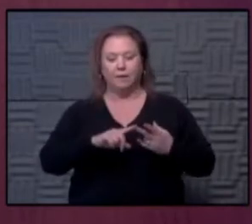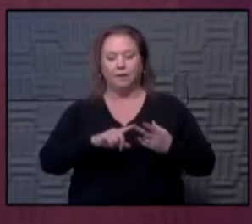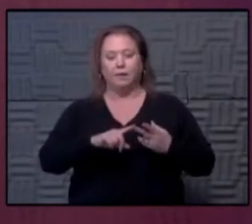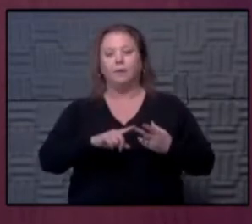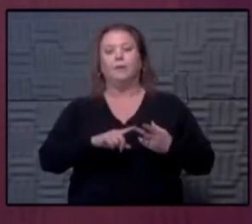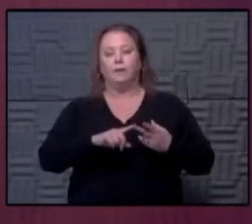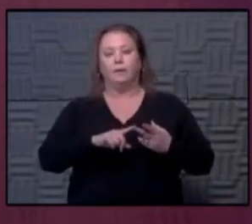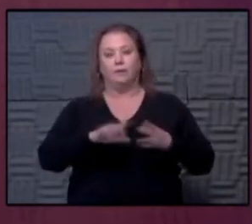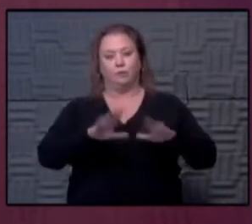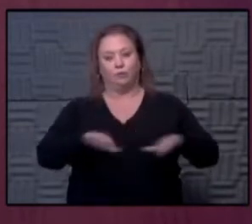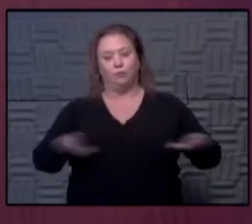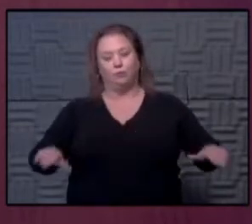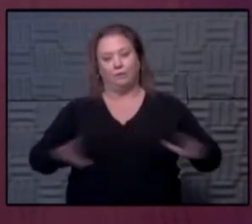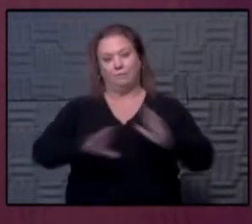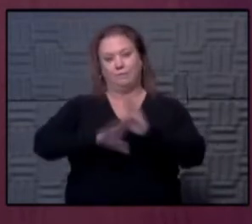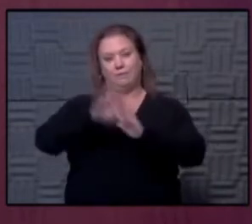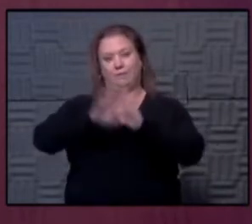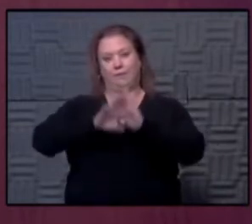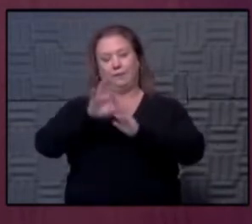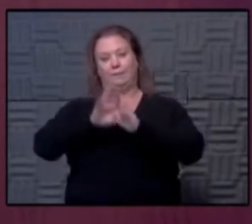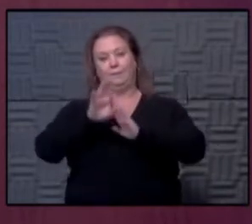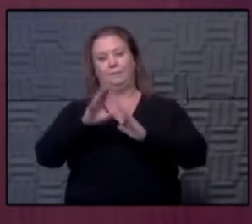that even children can develop